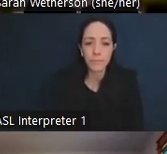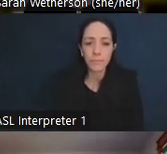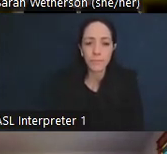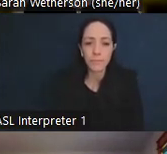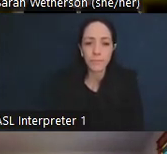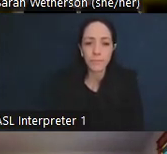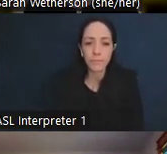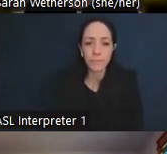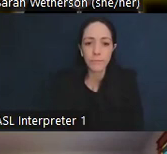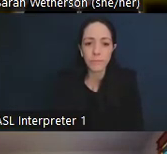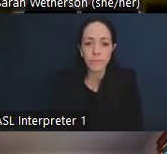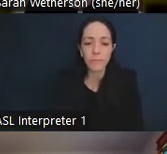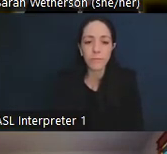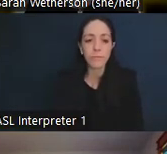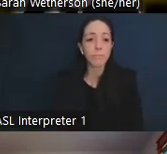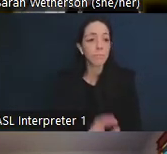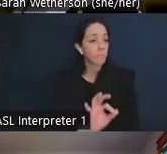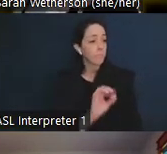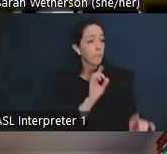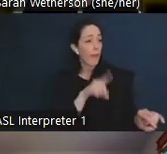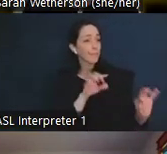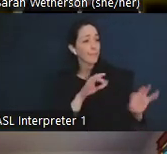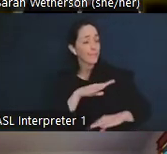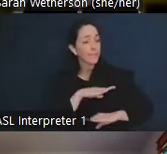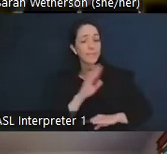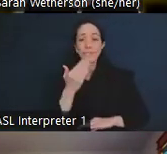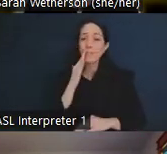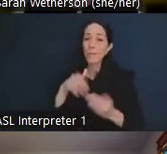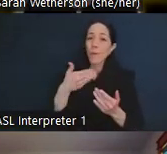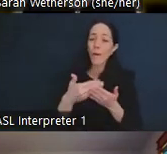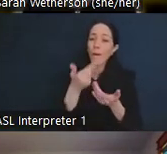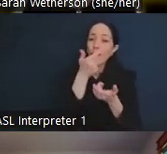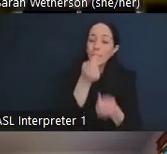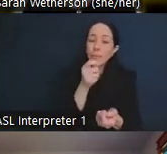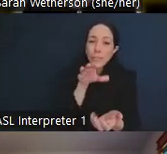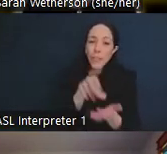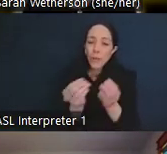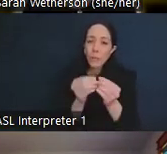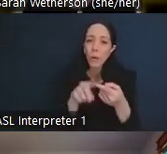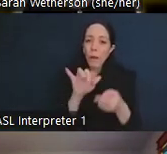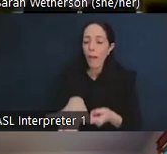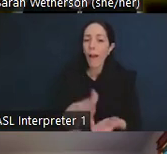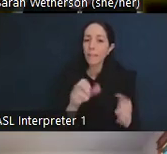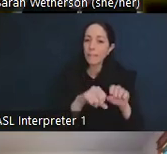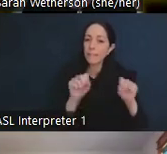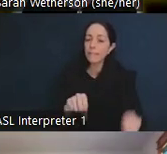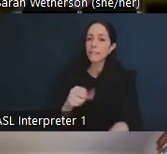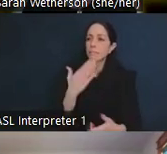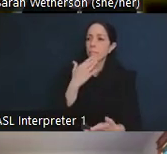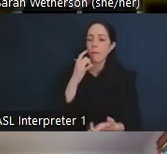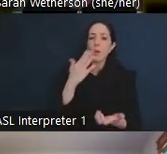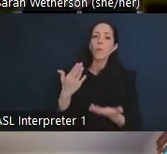Well, I think you have your answer, Sarah. It sounds like we would all be interested in that. So thanks for bringing that up as a possible